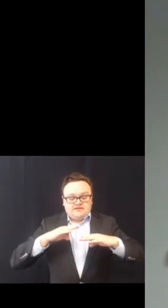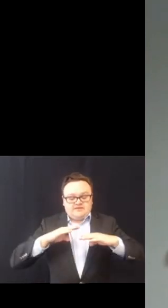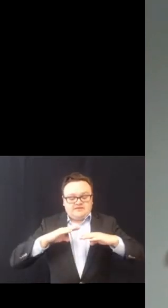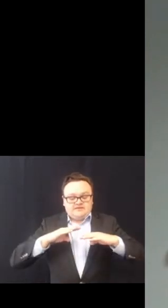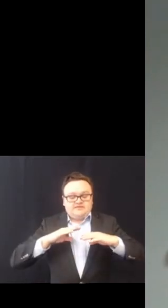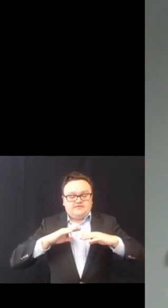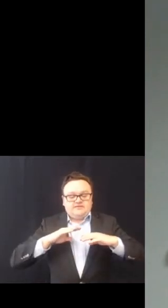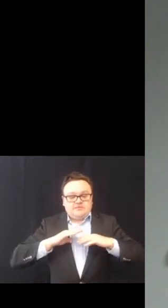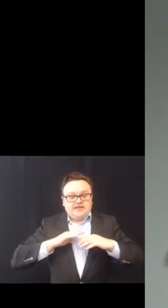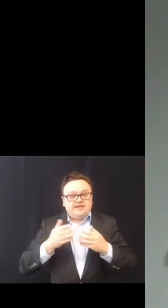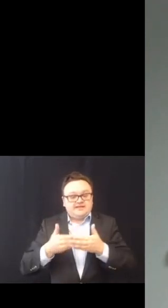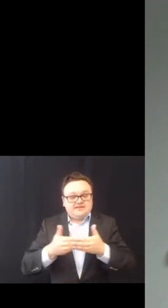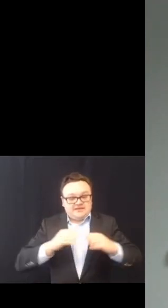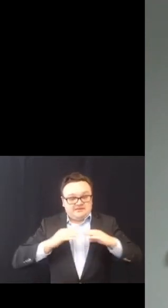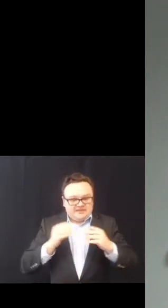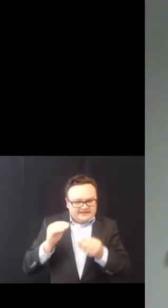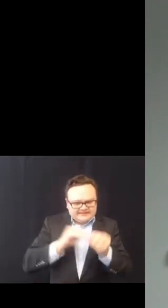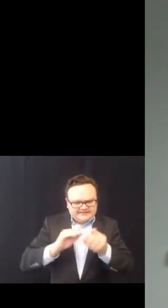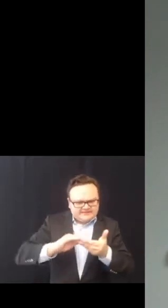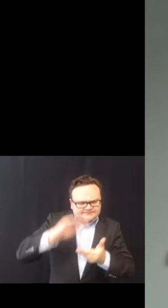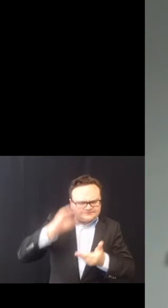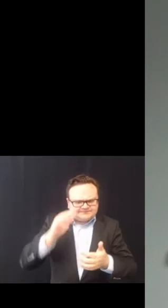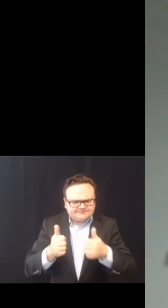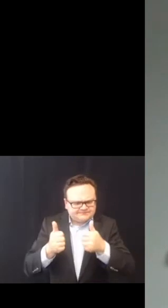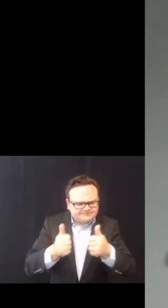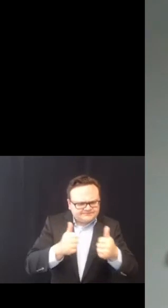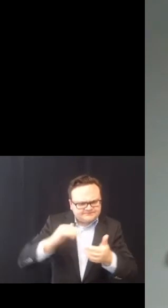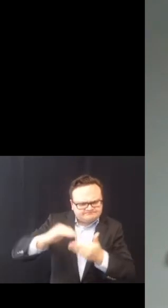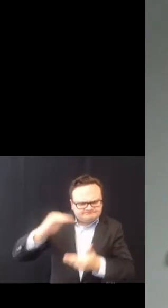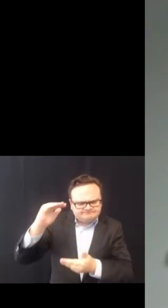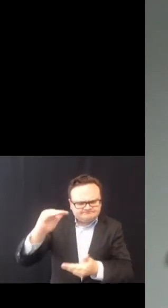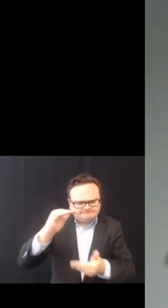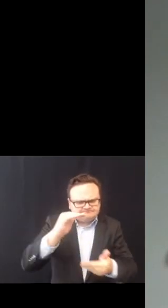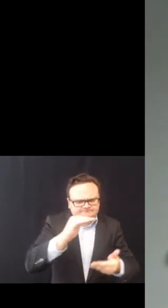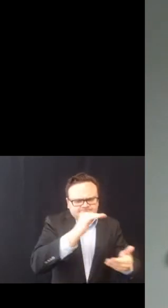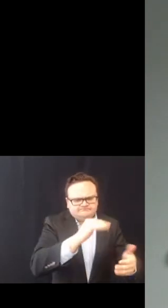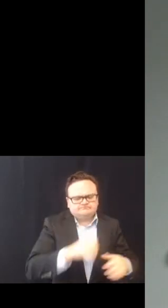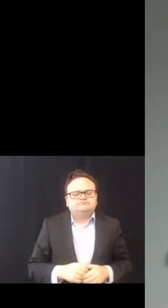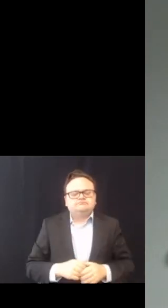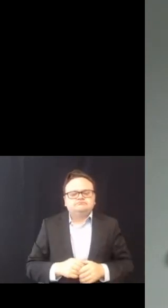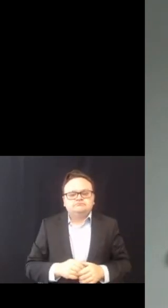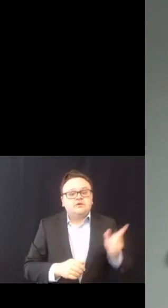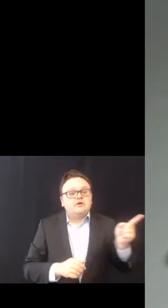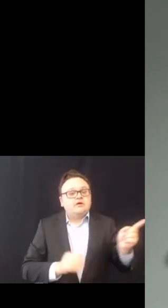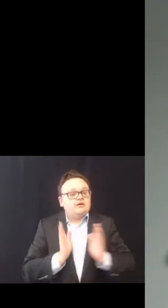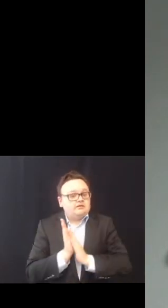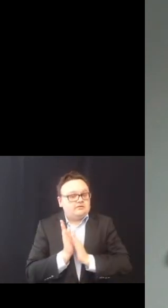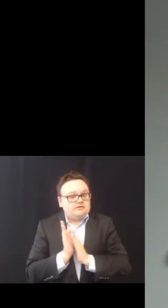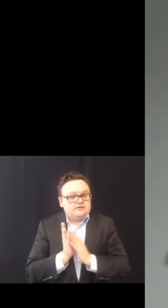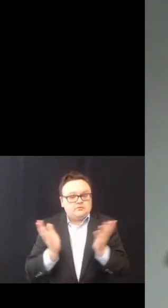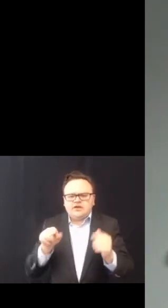comfortable here and I am very in this protective in this